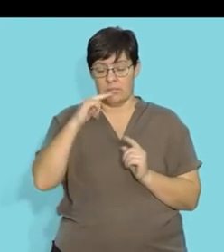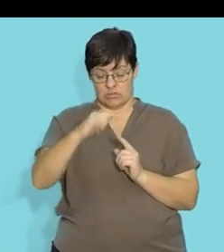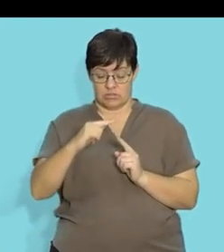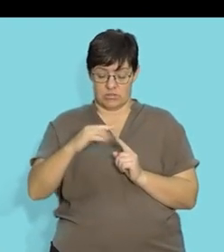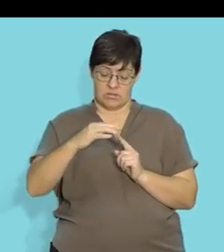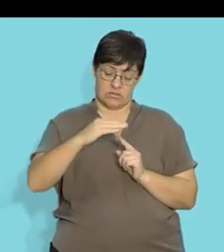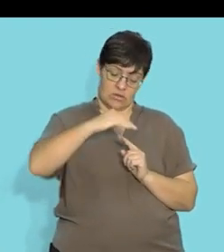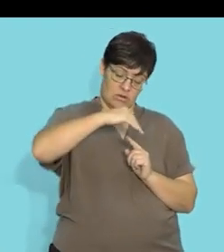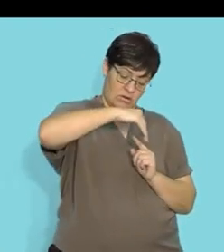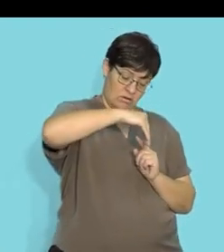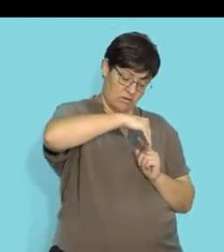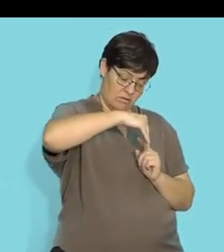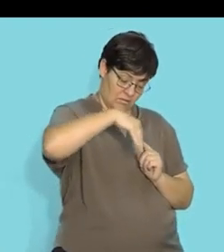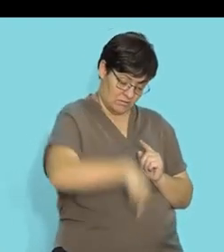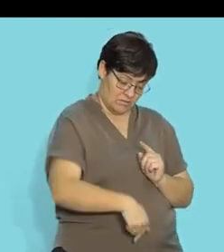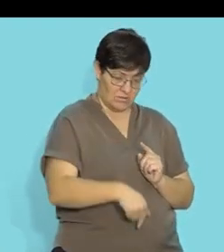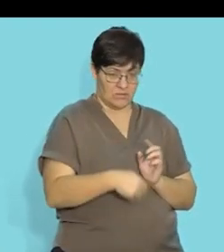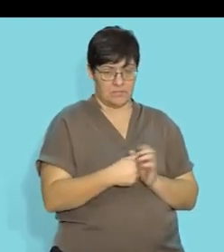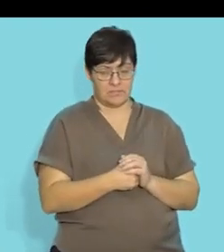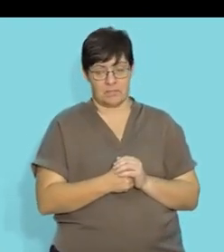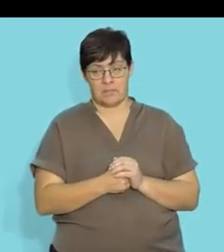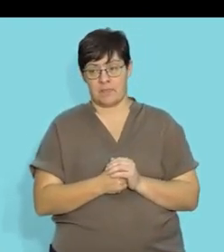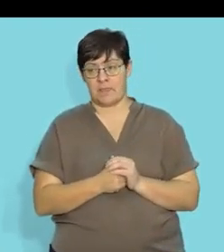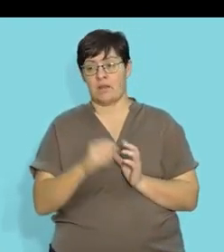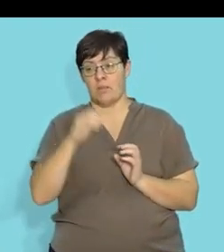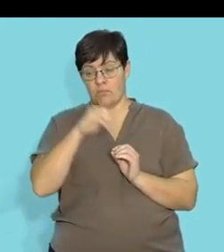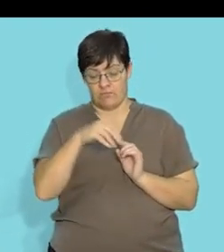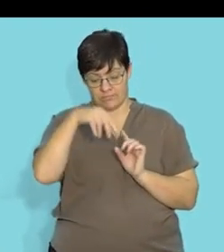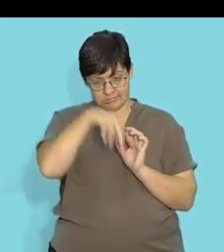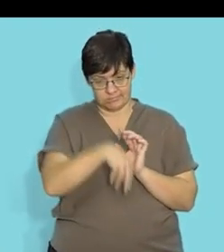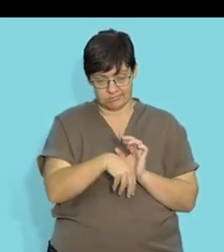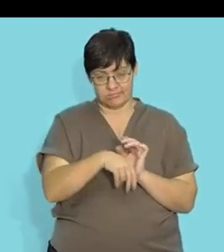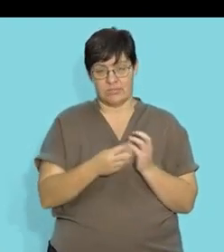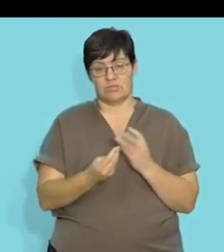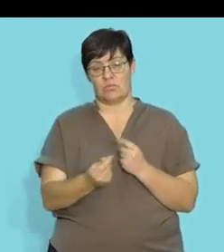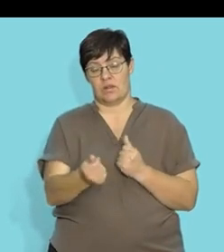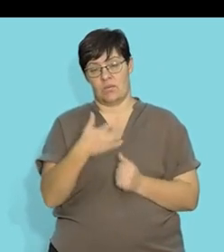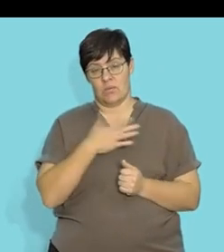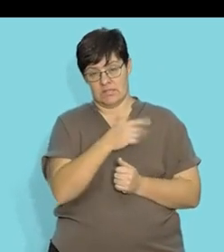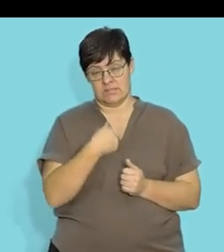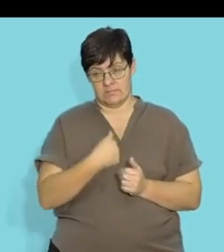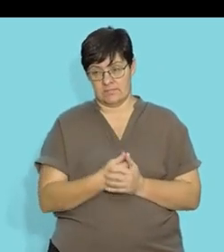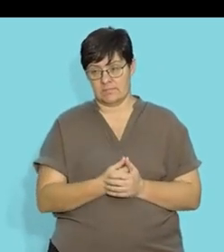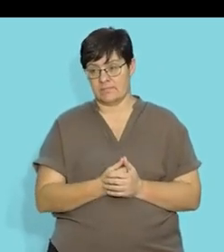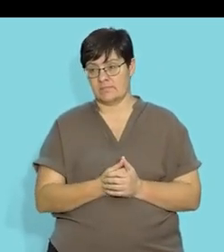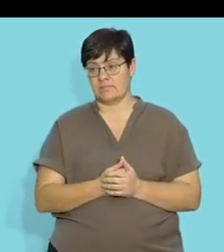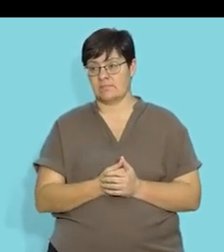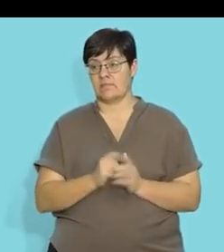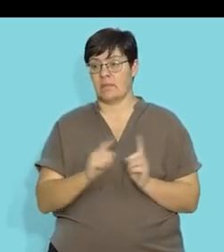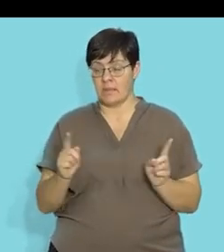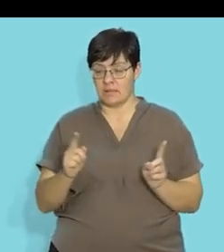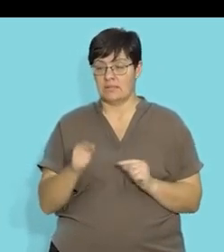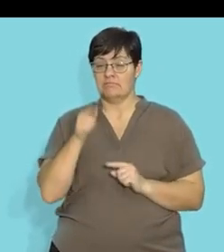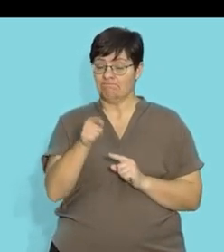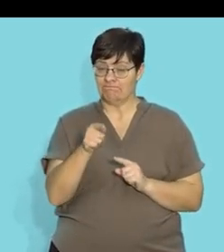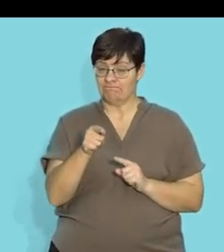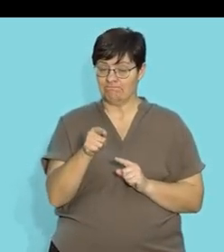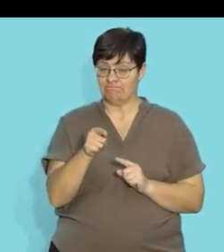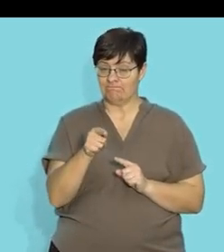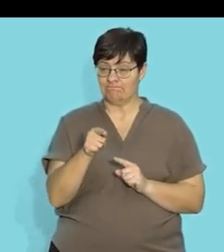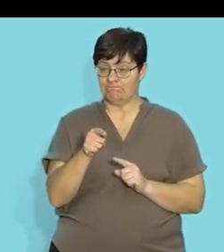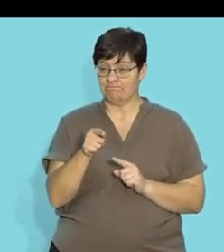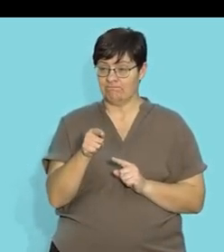from that position begin to turn in the opposite direction and move down into the soil. However, the